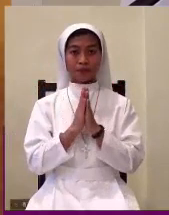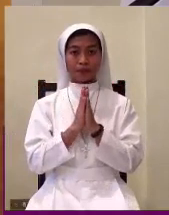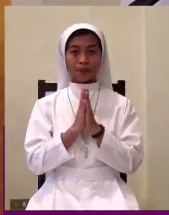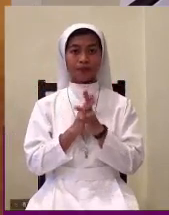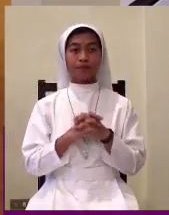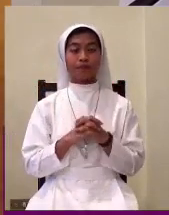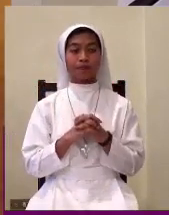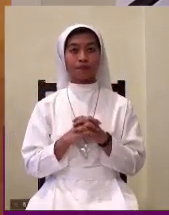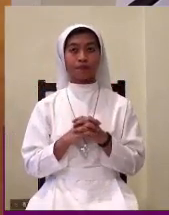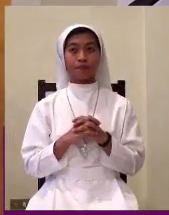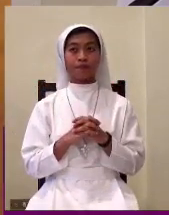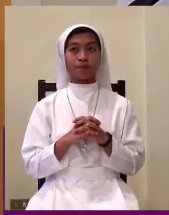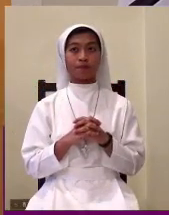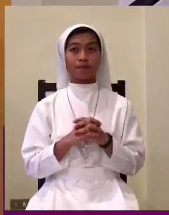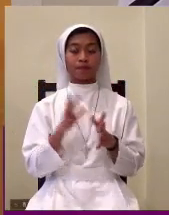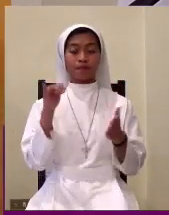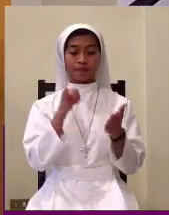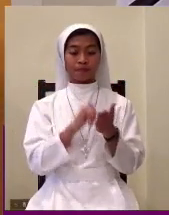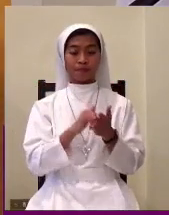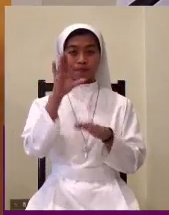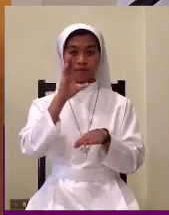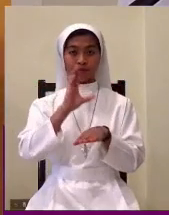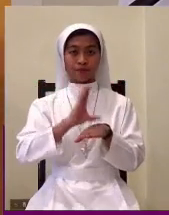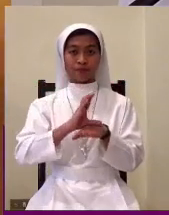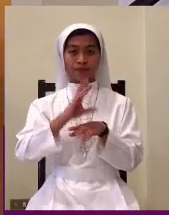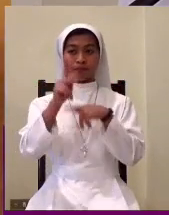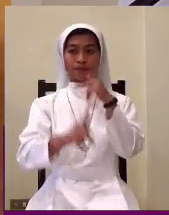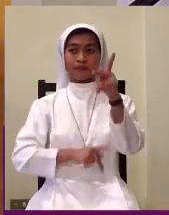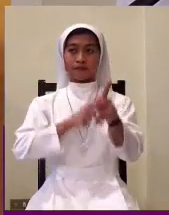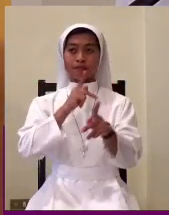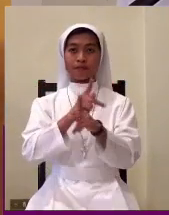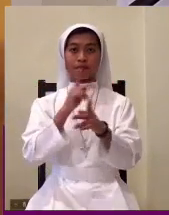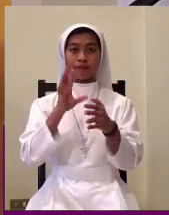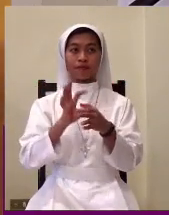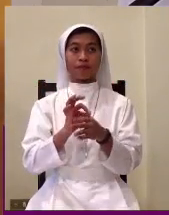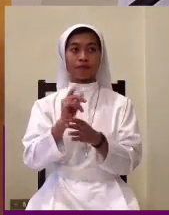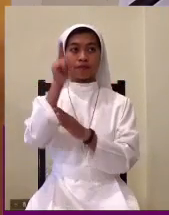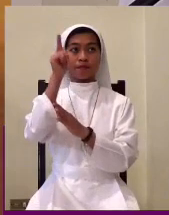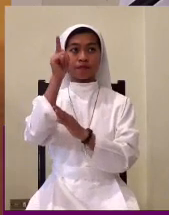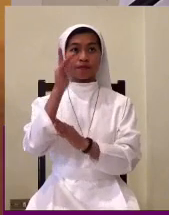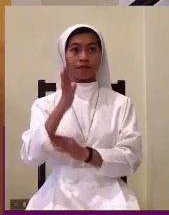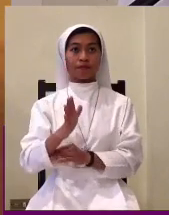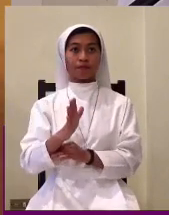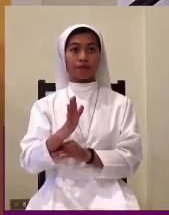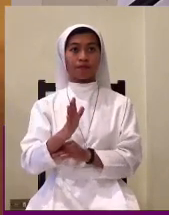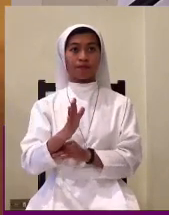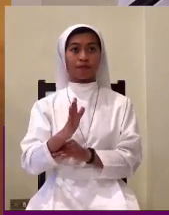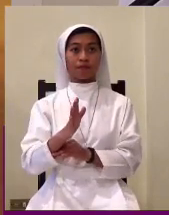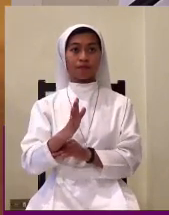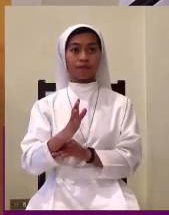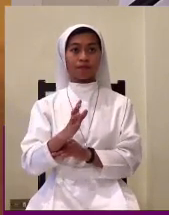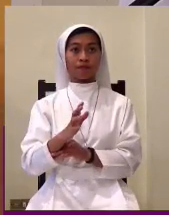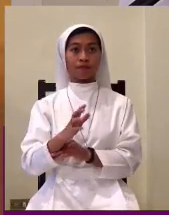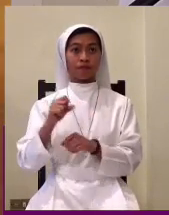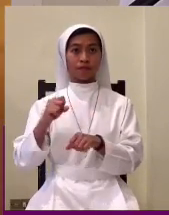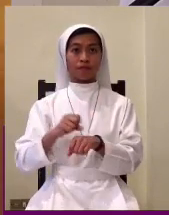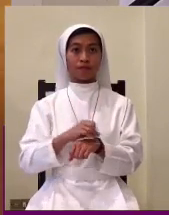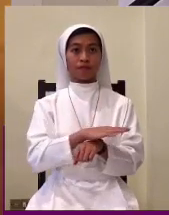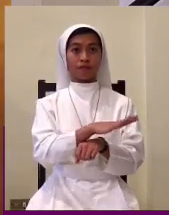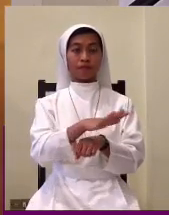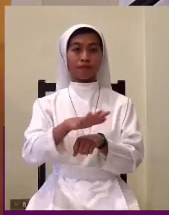prayer. That the Church, the people of God, may radiate hope to the world ever in